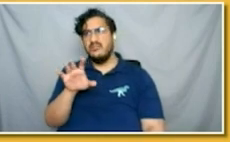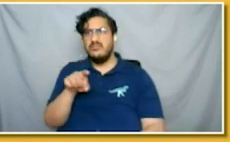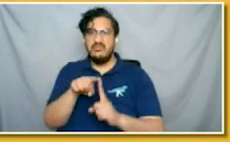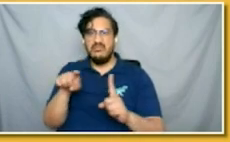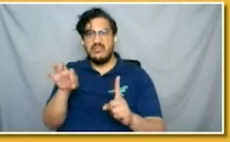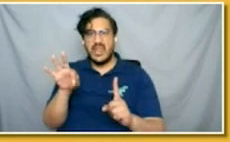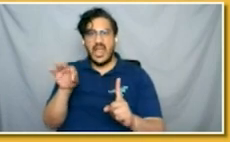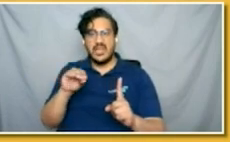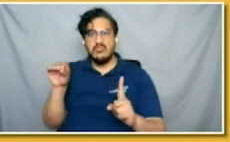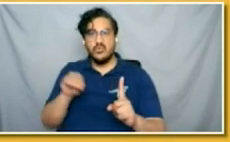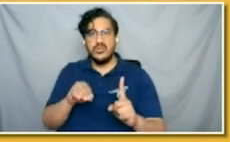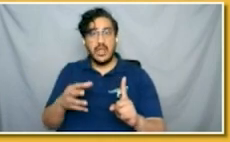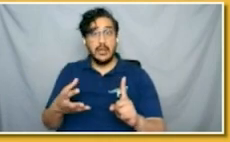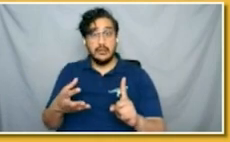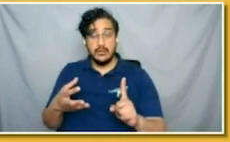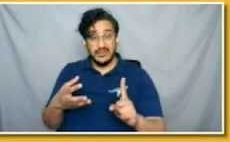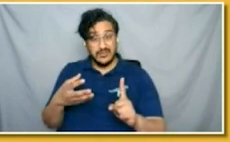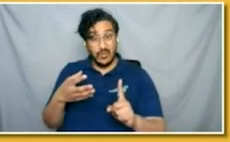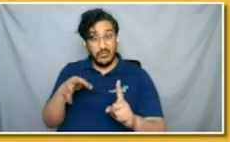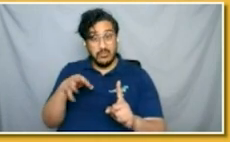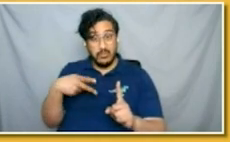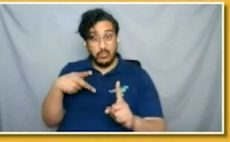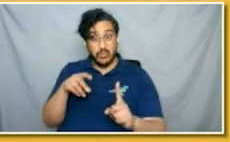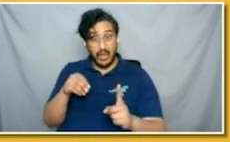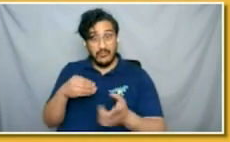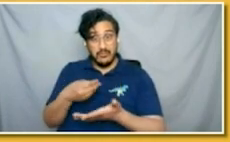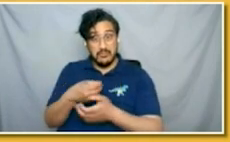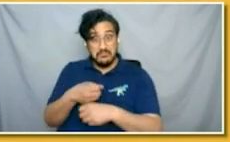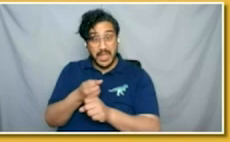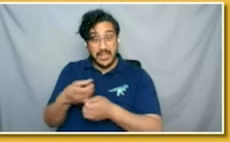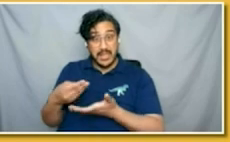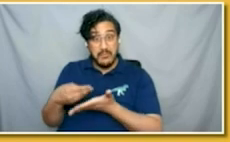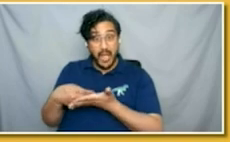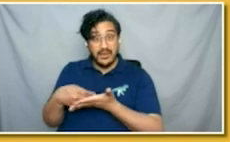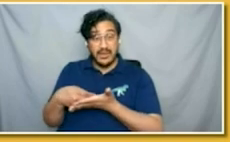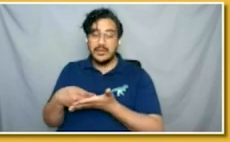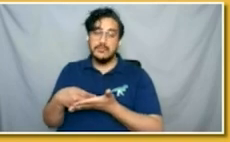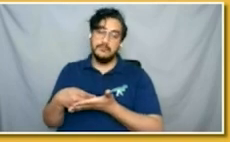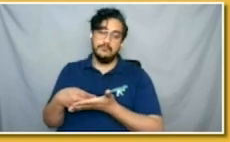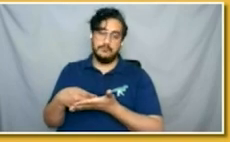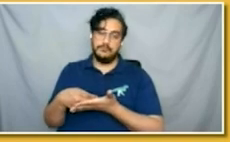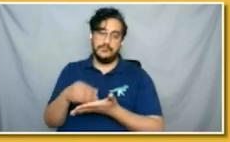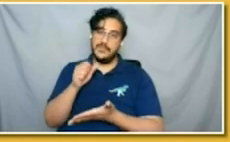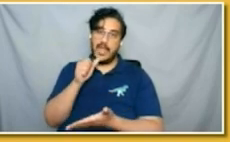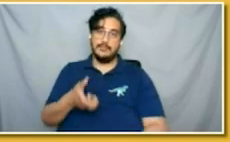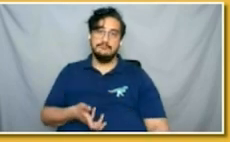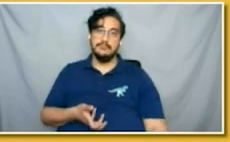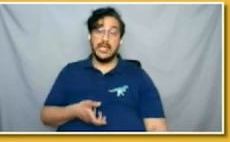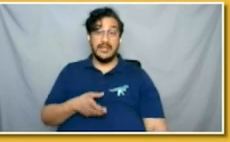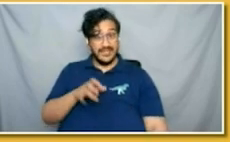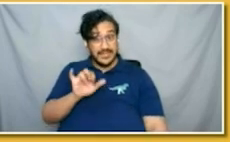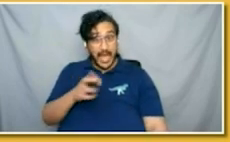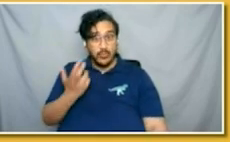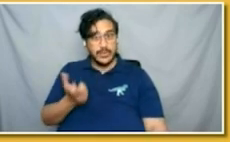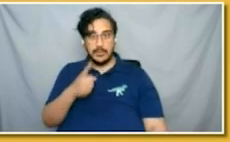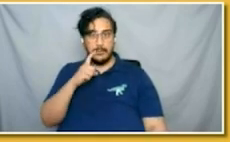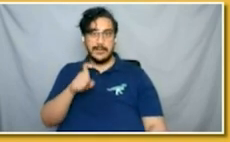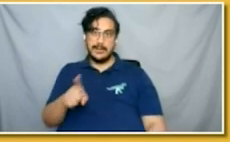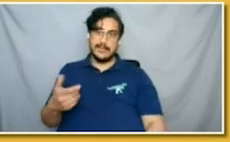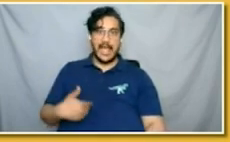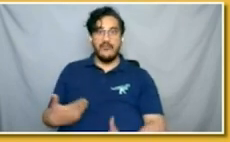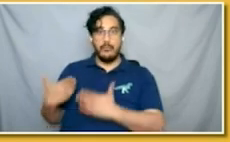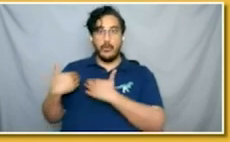money, that's why the post office isn't making money, because they have that burden and they can't reinvest it. And they have to sit on, you